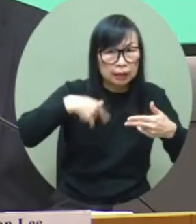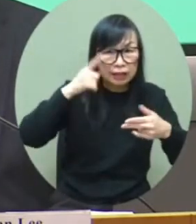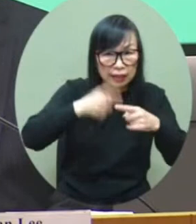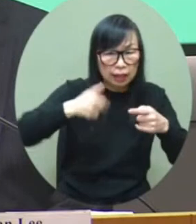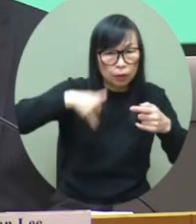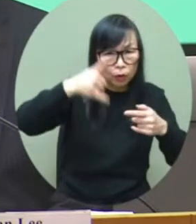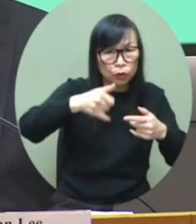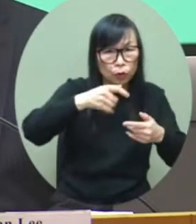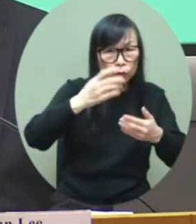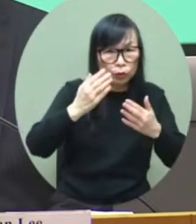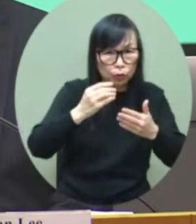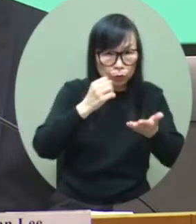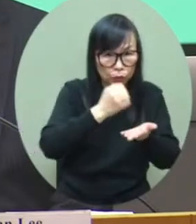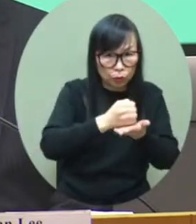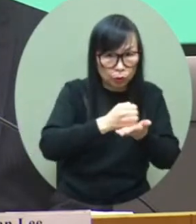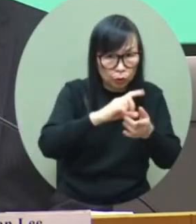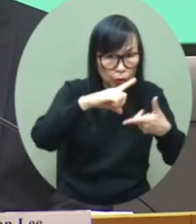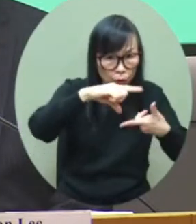the clearance.